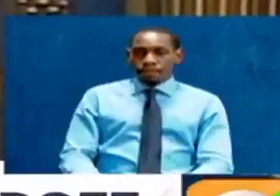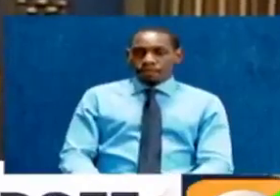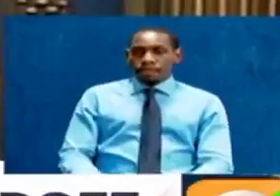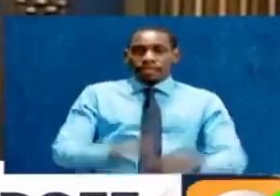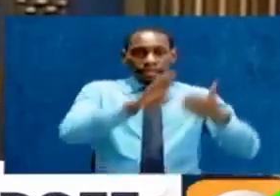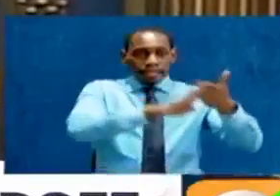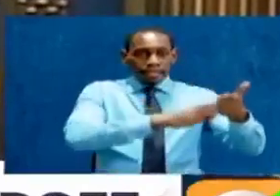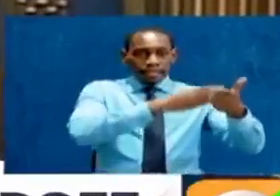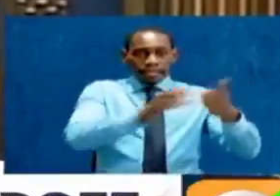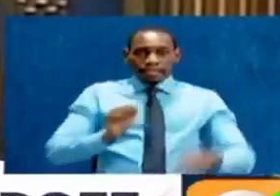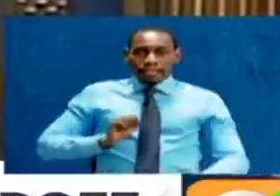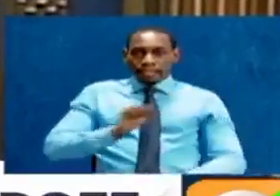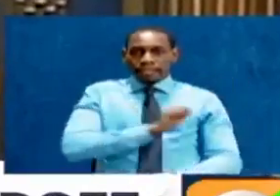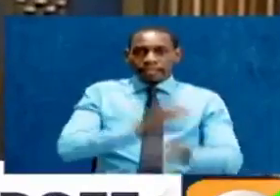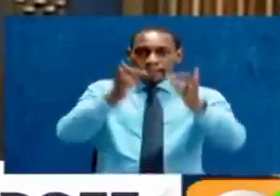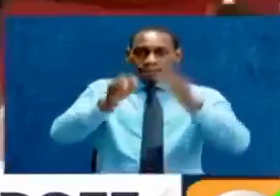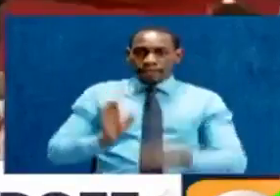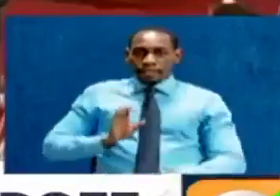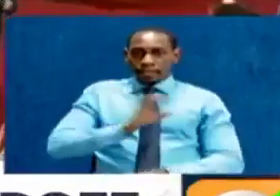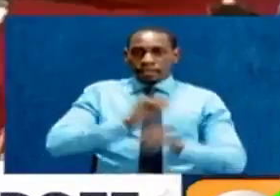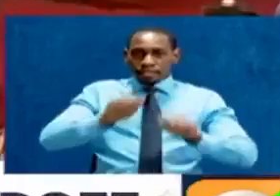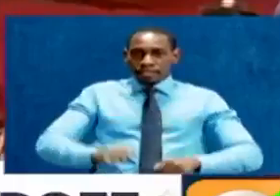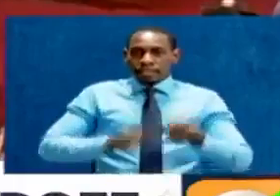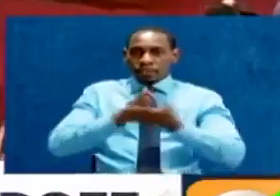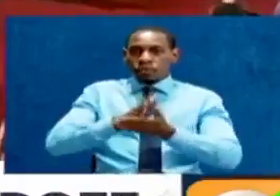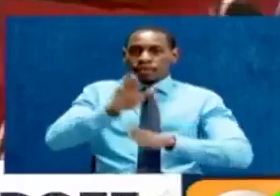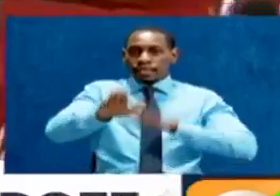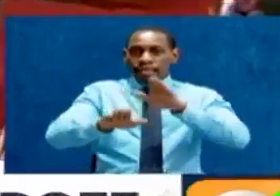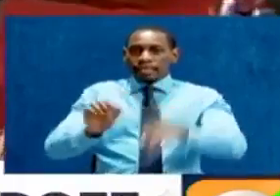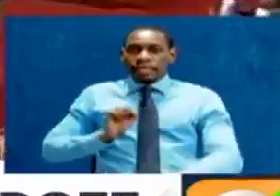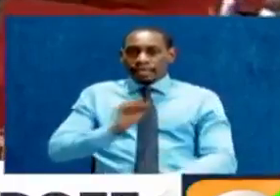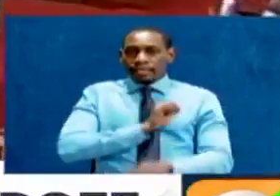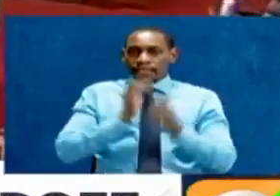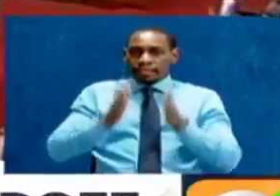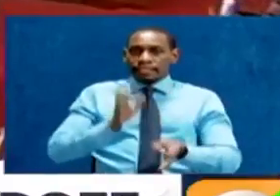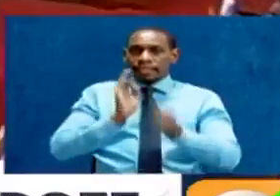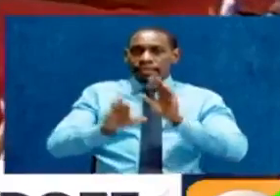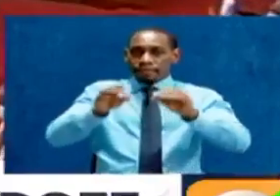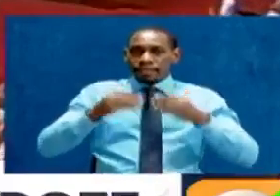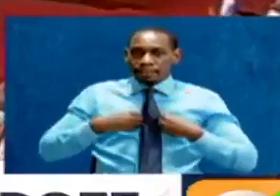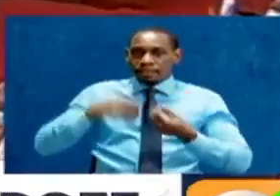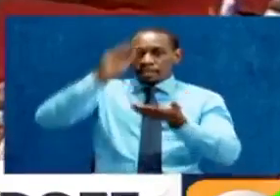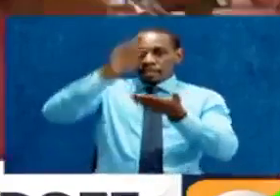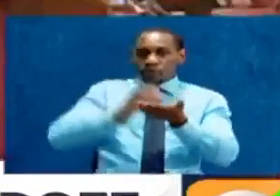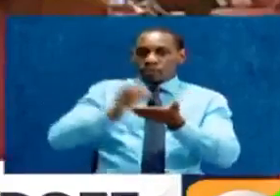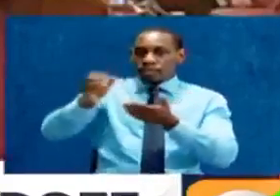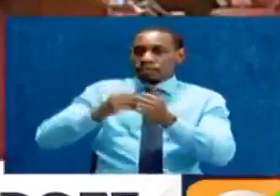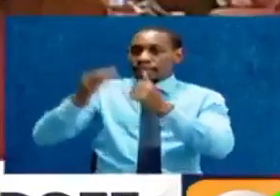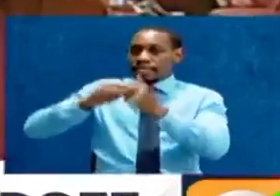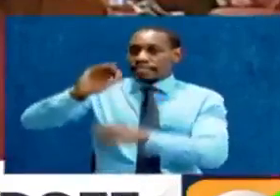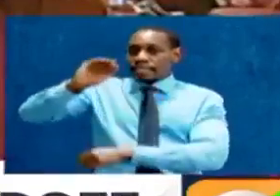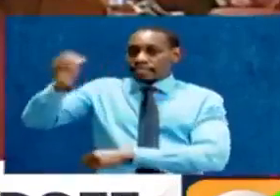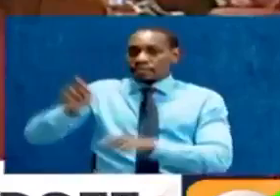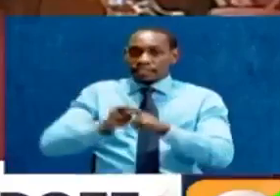The formula by Senate Finance Committee chaired by Kirinyaga Senator Charles Kibiru, if adopted, will slash allocation to 18